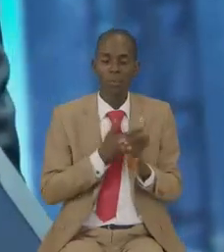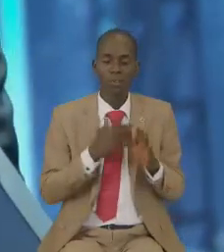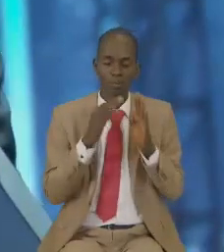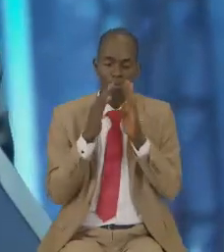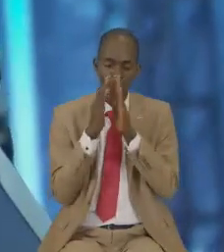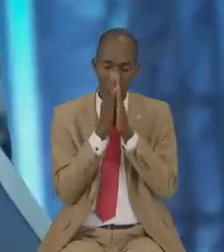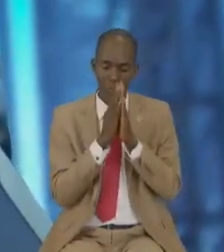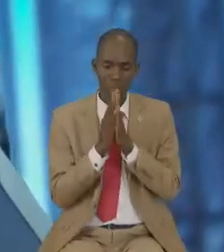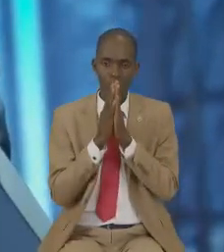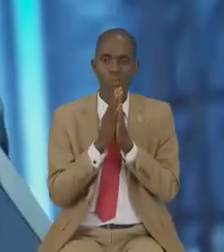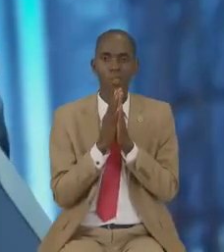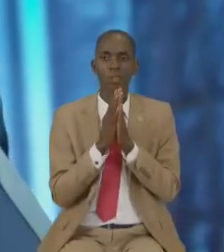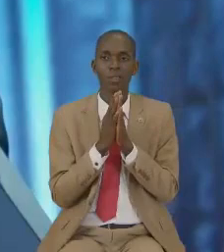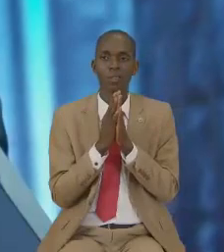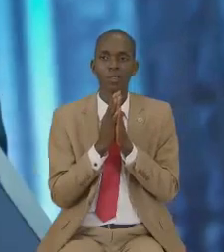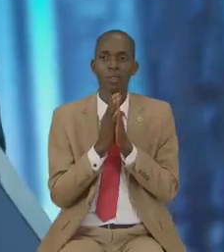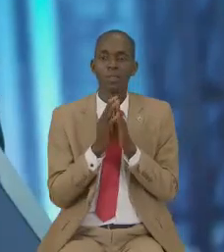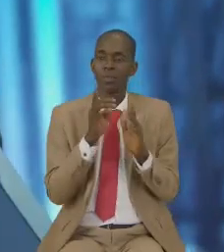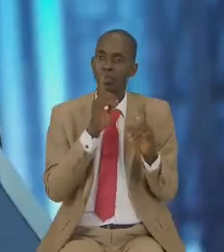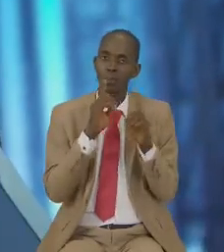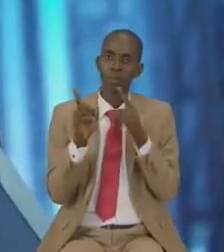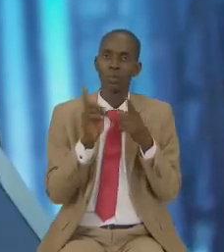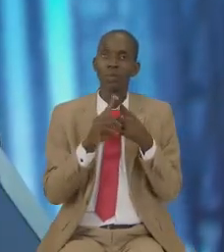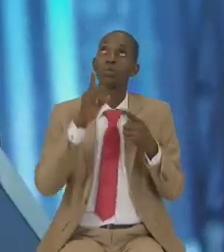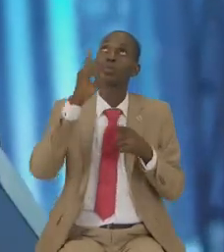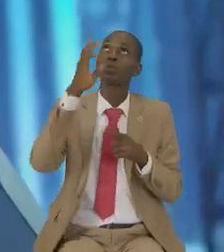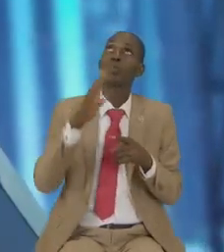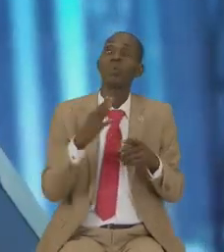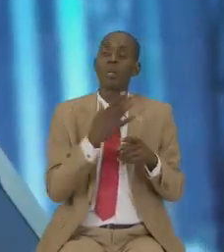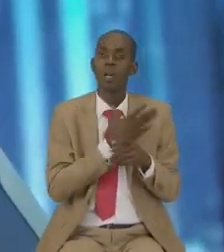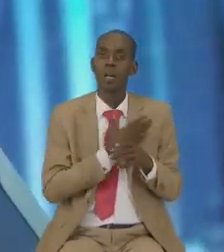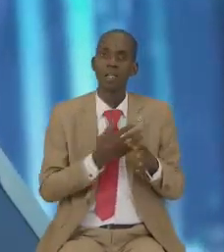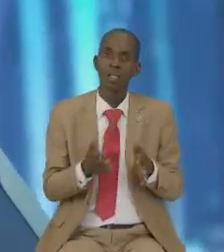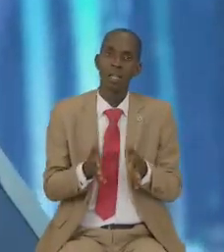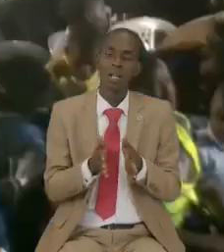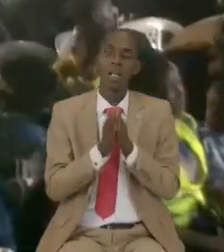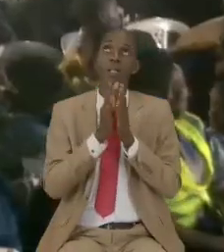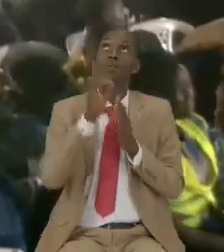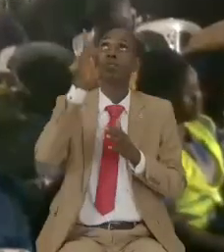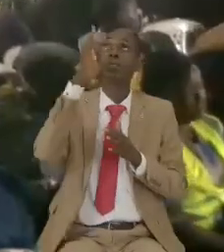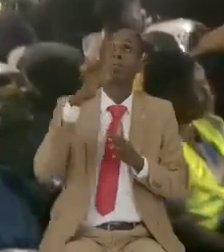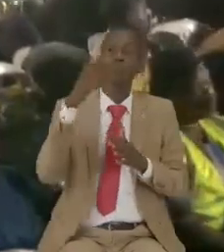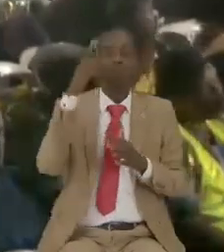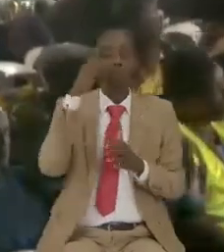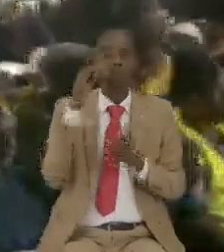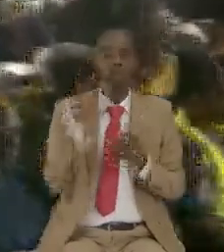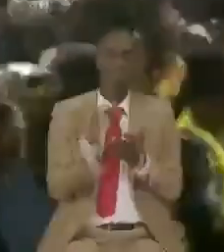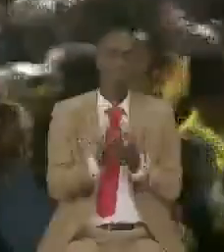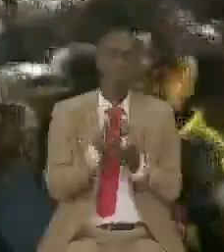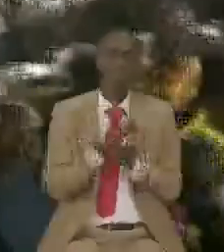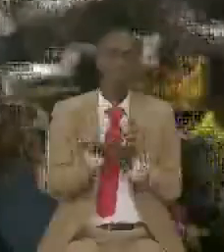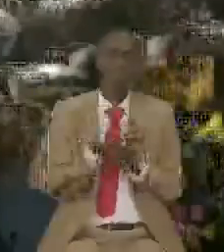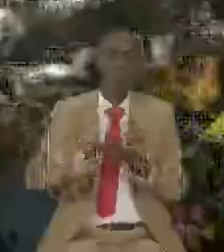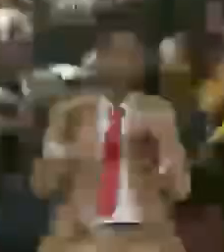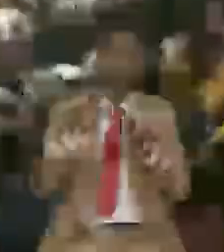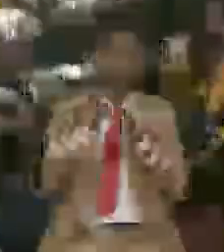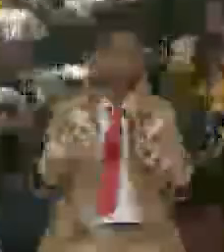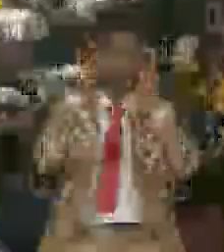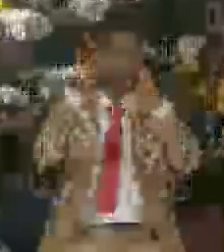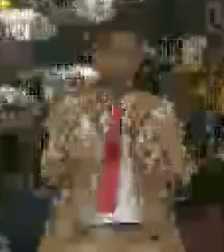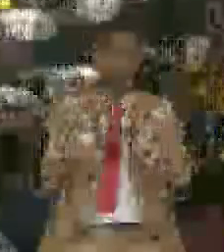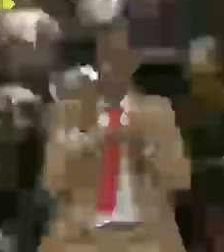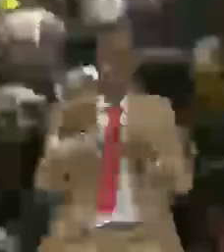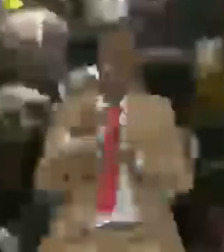praying, asking God for supernatural miracle tonight. You will get yours.